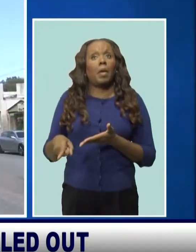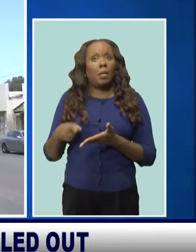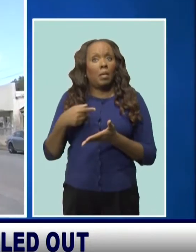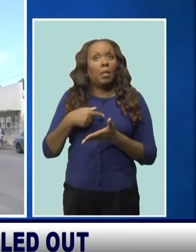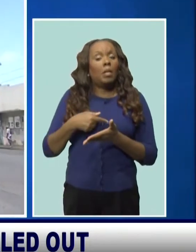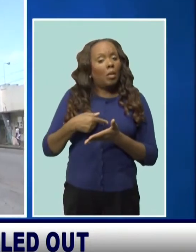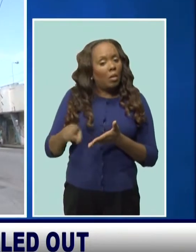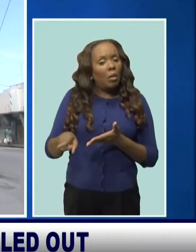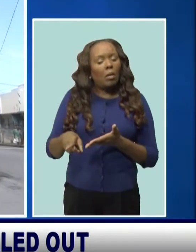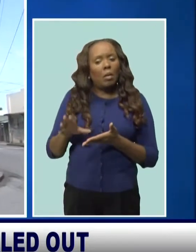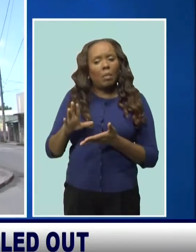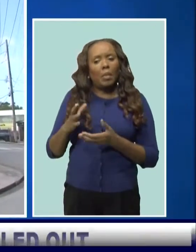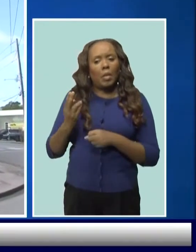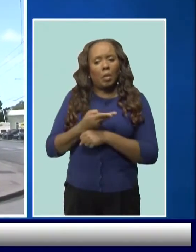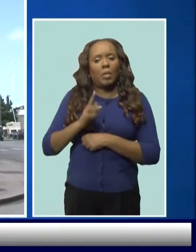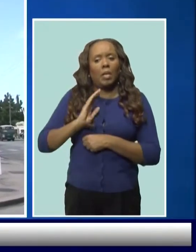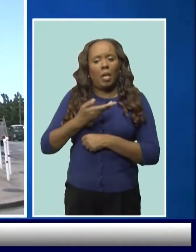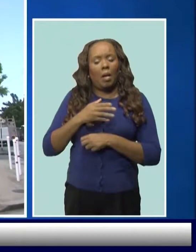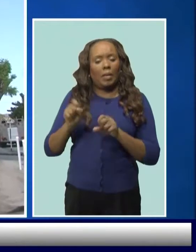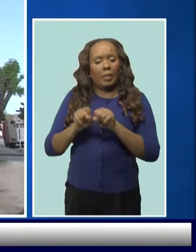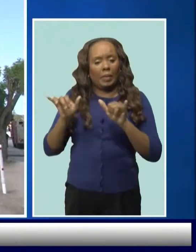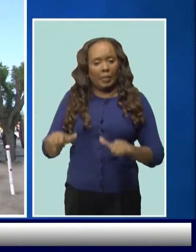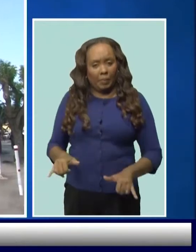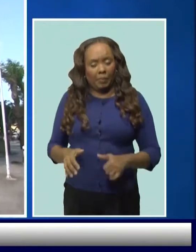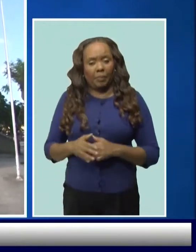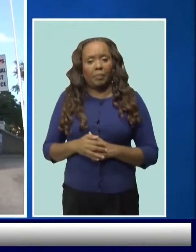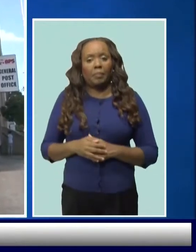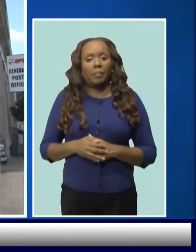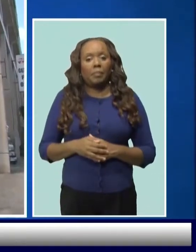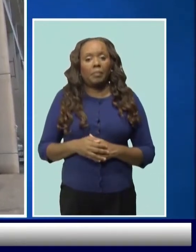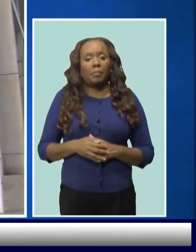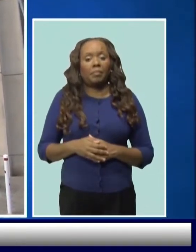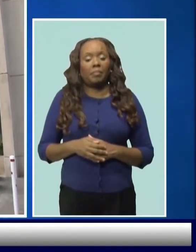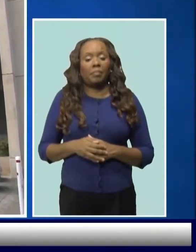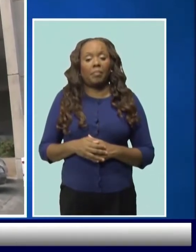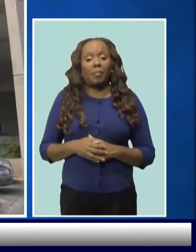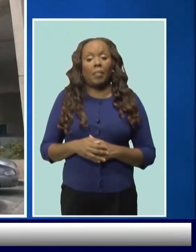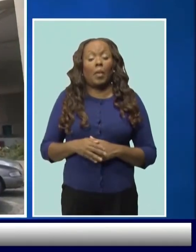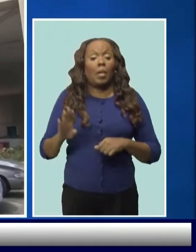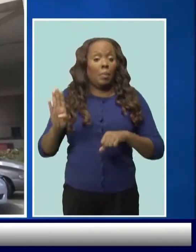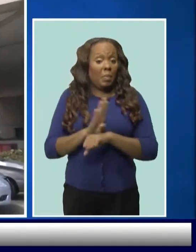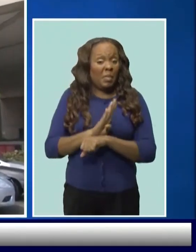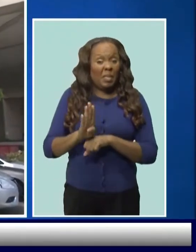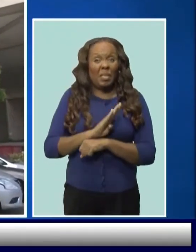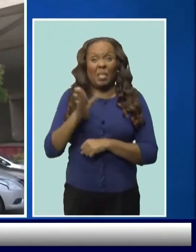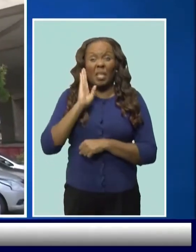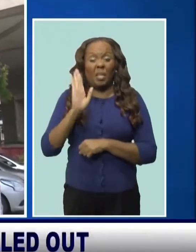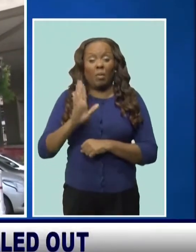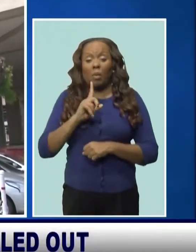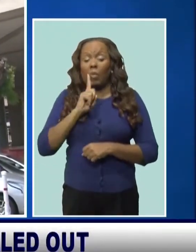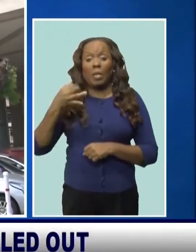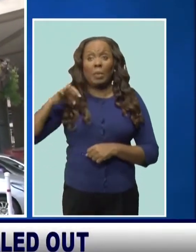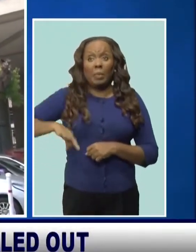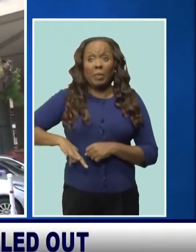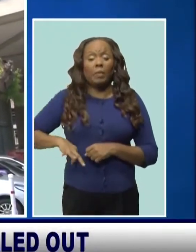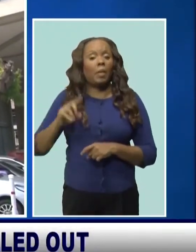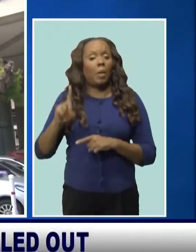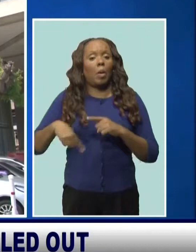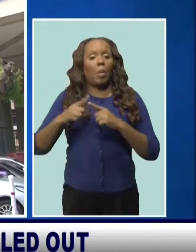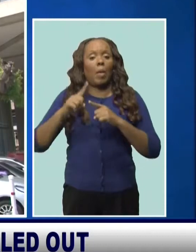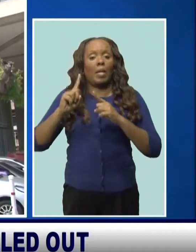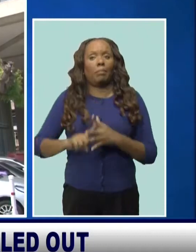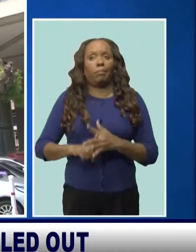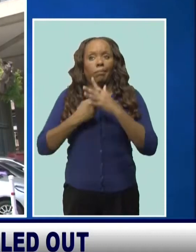terminals. Mr. Abrams says micro businesses will benefit from the new service once it comes into full effect. According to